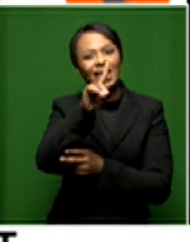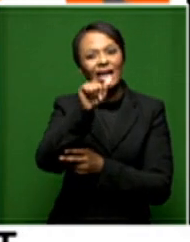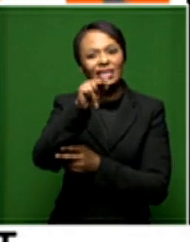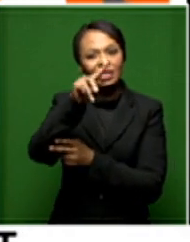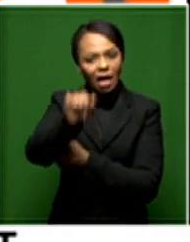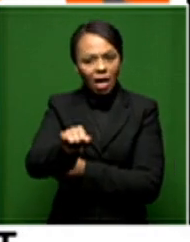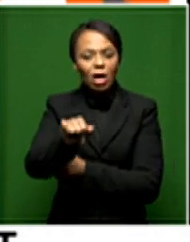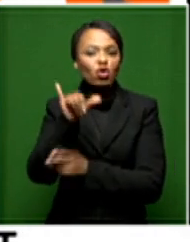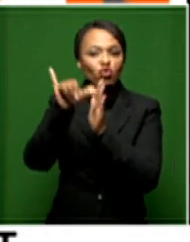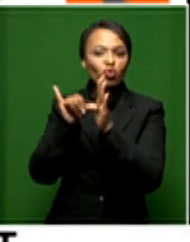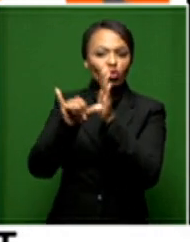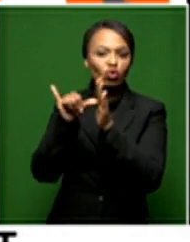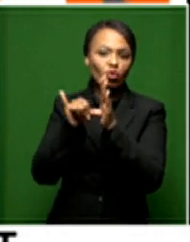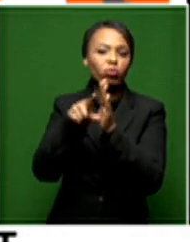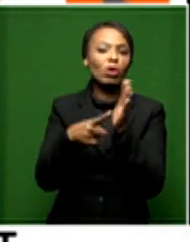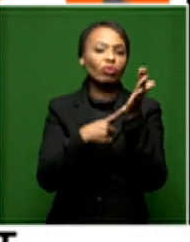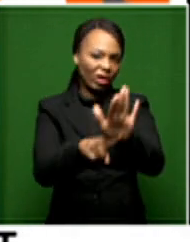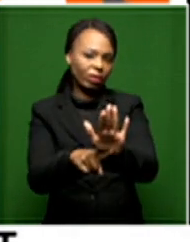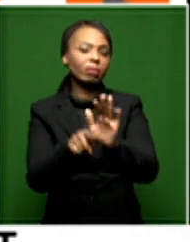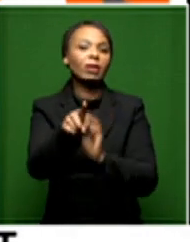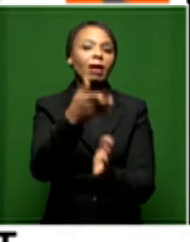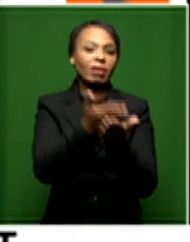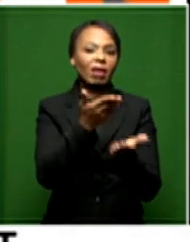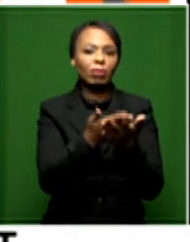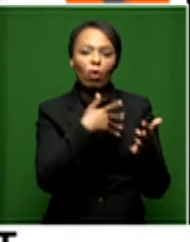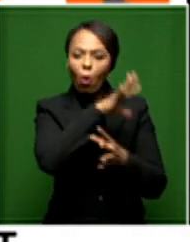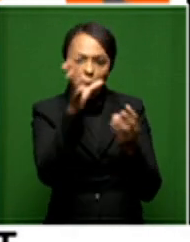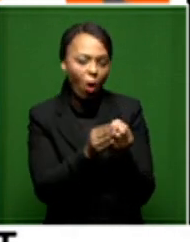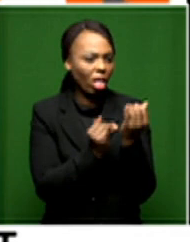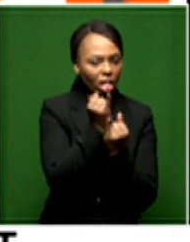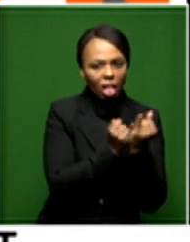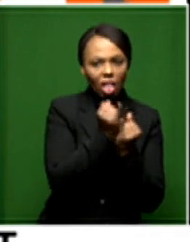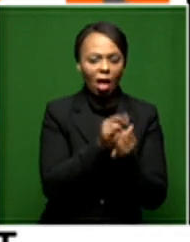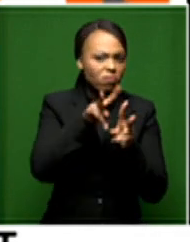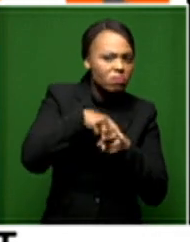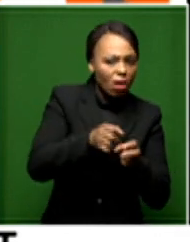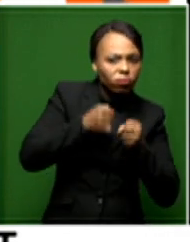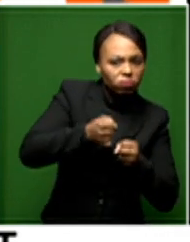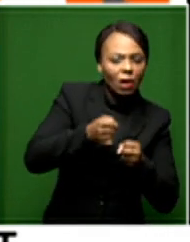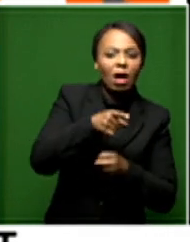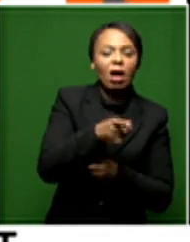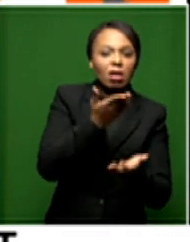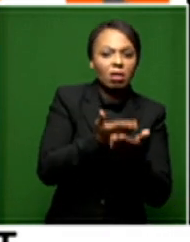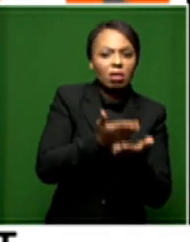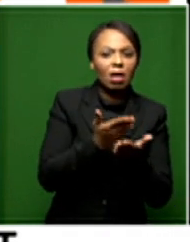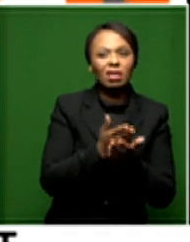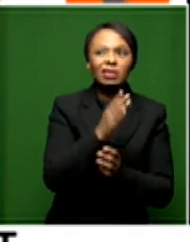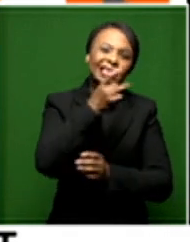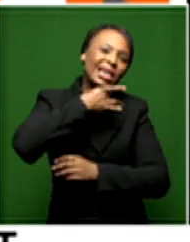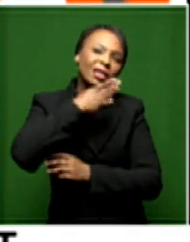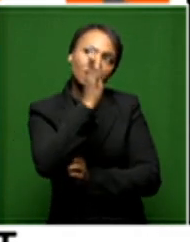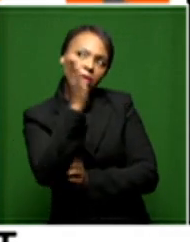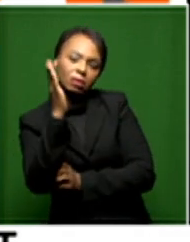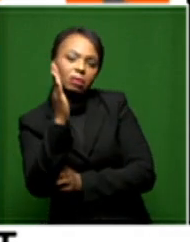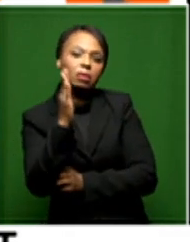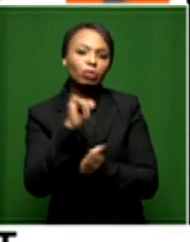channel, and you will find all the action and speed that you need to watch for your Saturday afternoon sporting